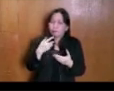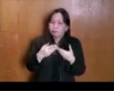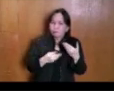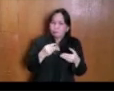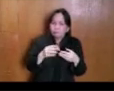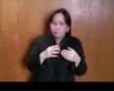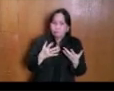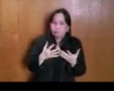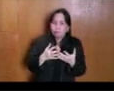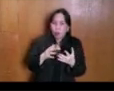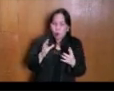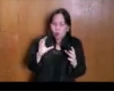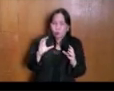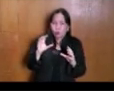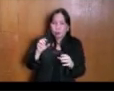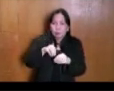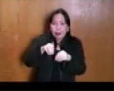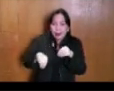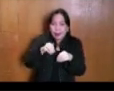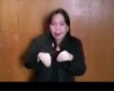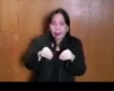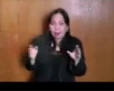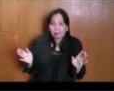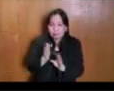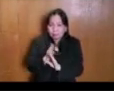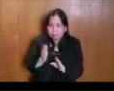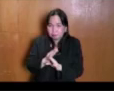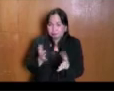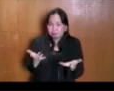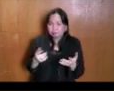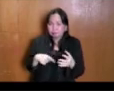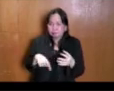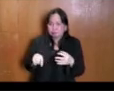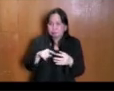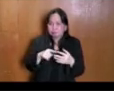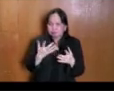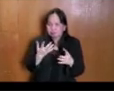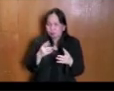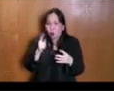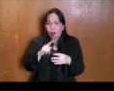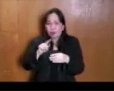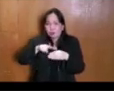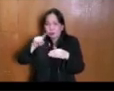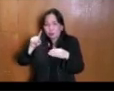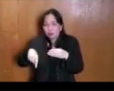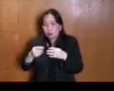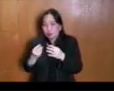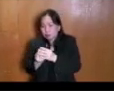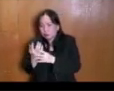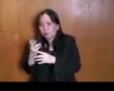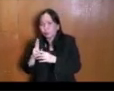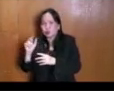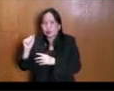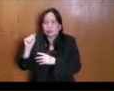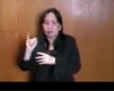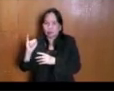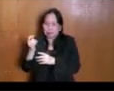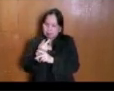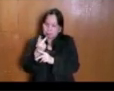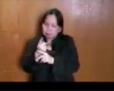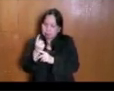type classification, crop condition classification, and crop yield estimation using AI and satellite